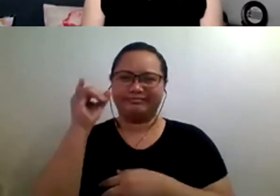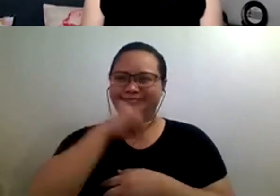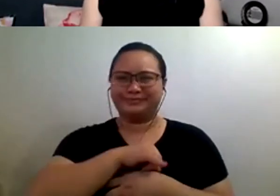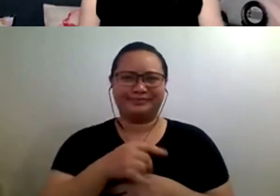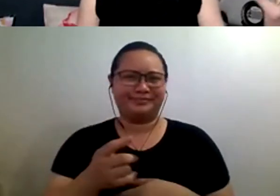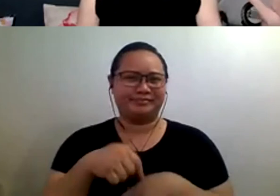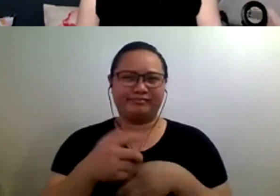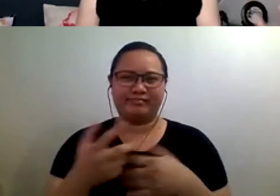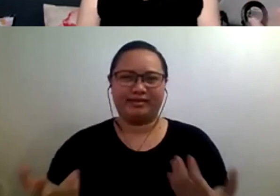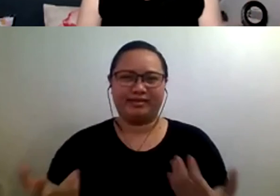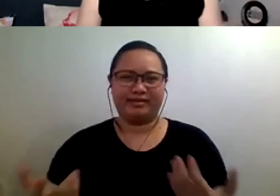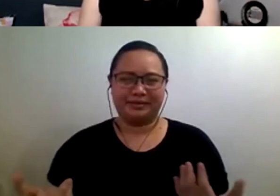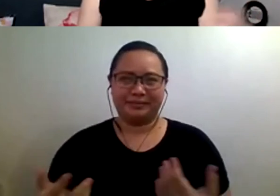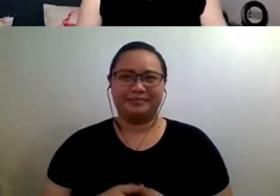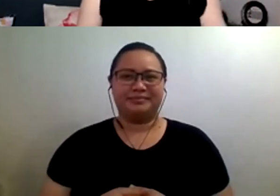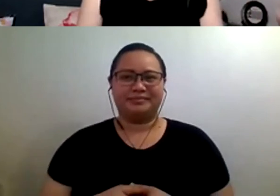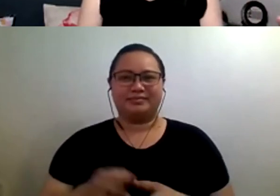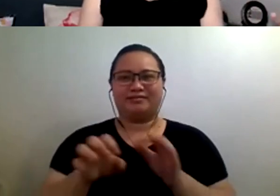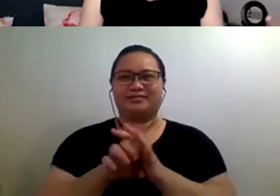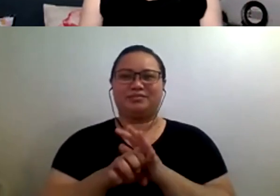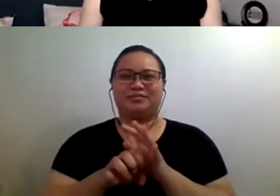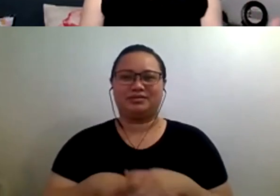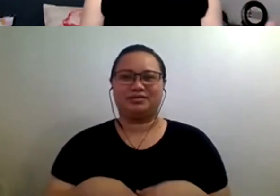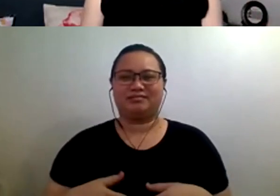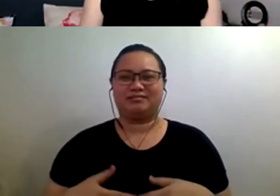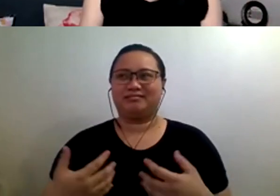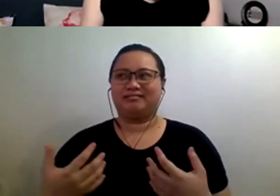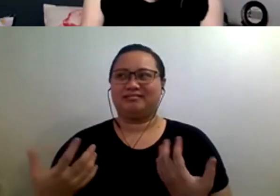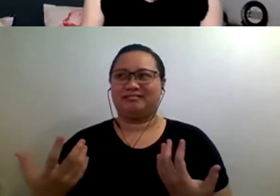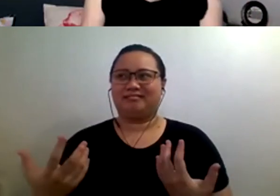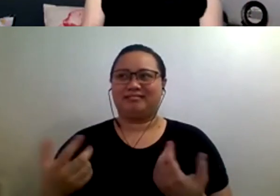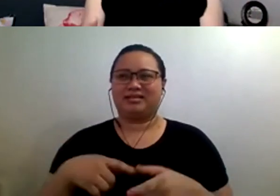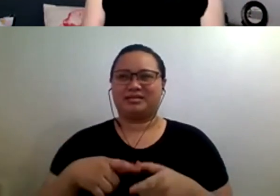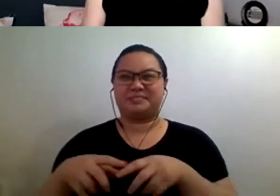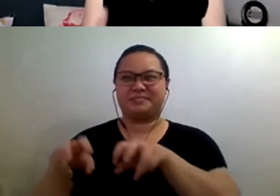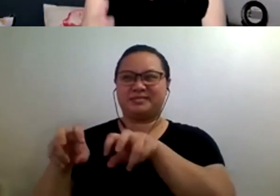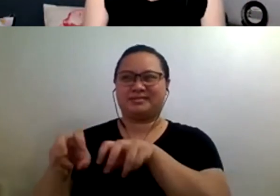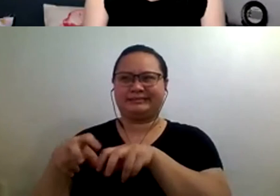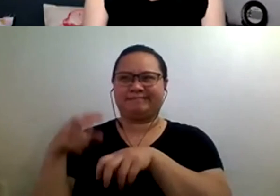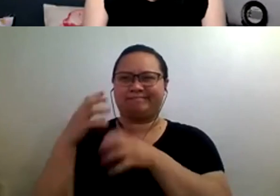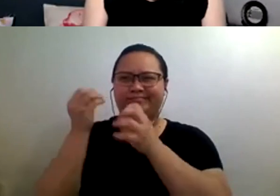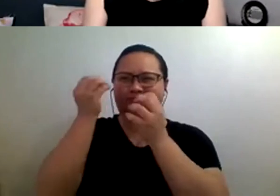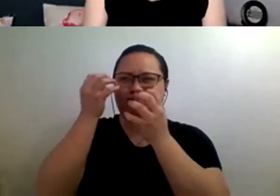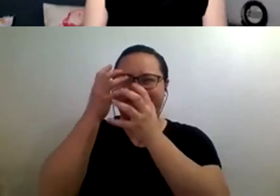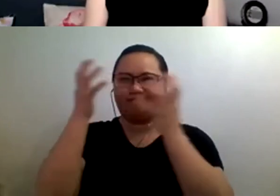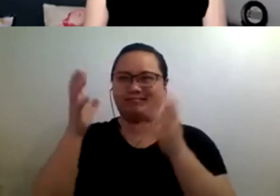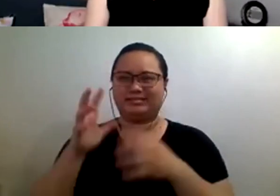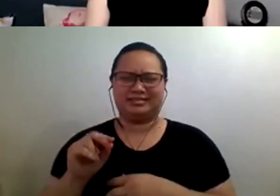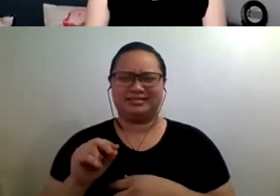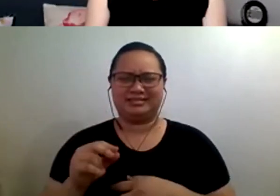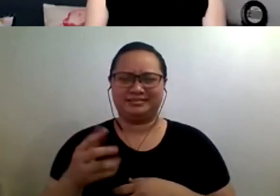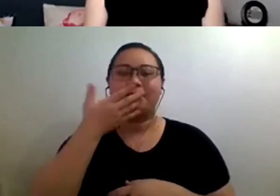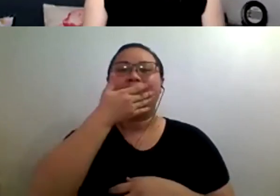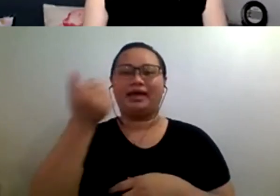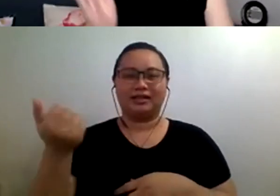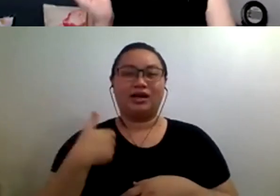through a presser only to get angry. So I will use my energy hahanapin ko na